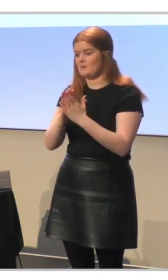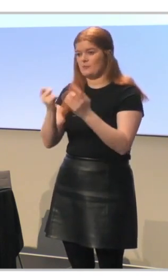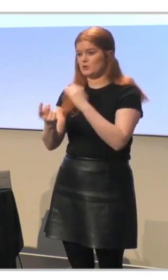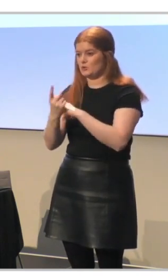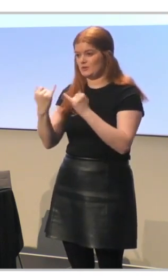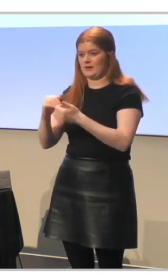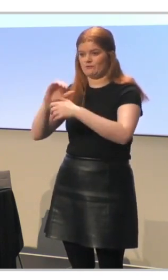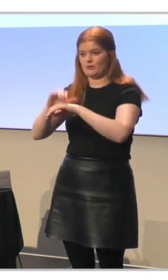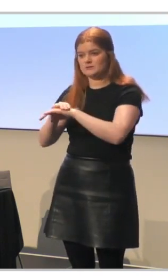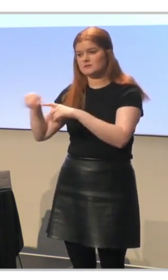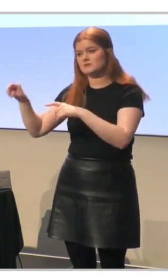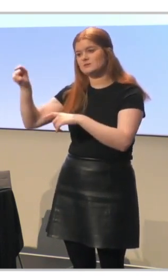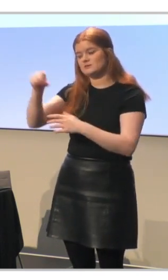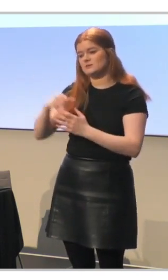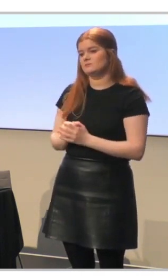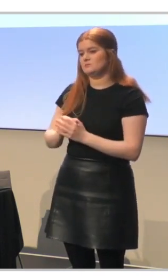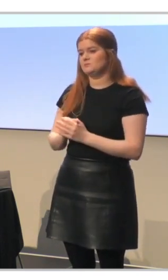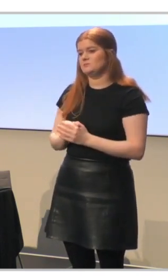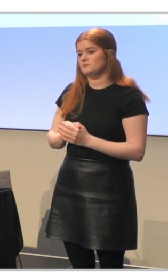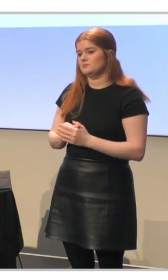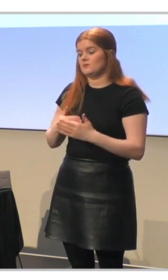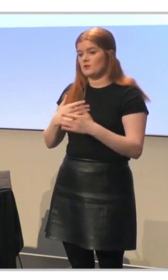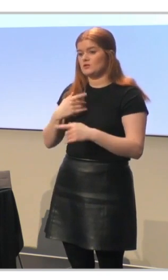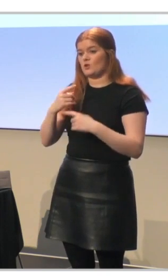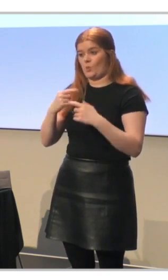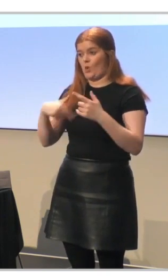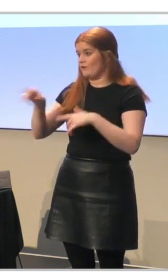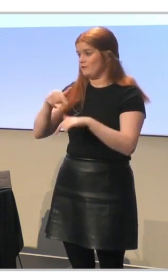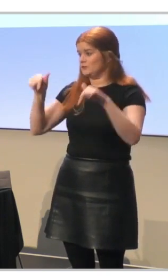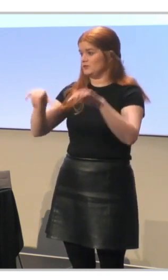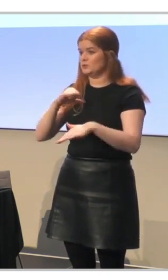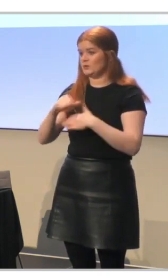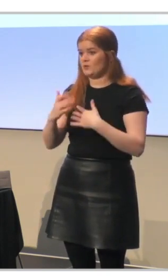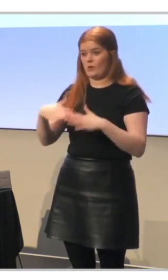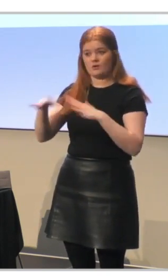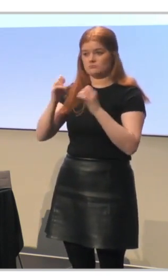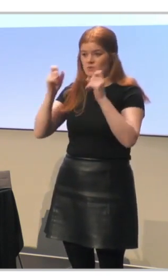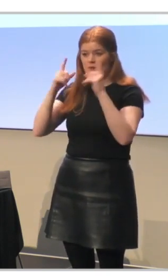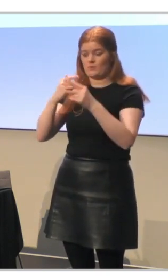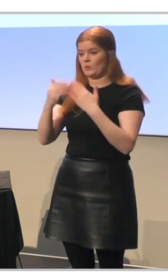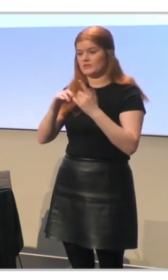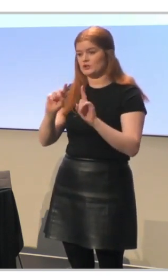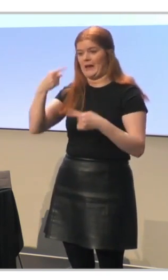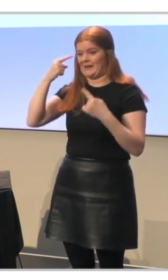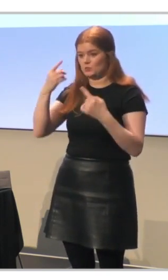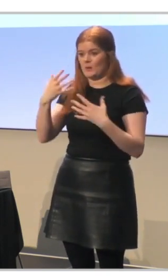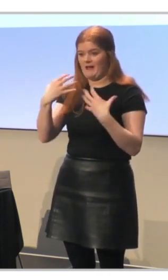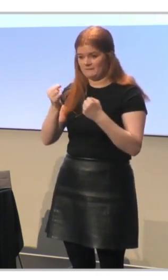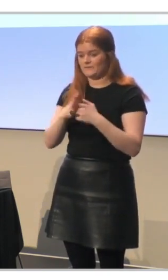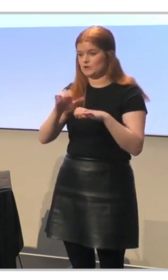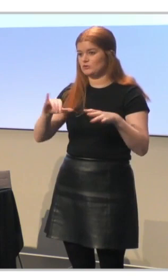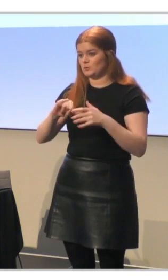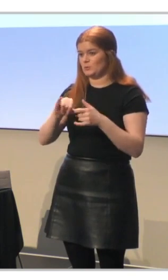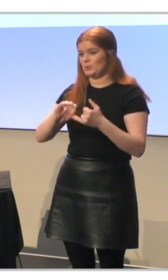peers. Whatever roles all of us occupy here today, we're all aware of the challenges faced by the families of children with special